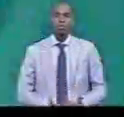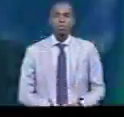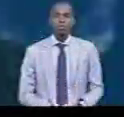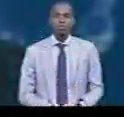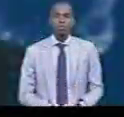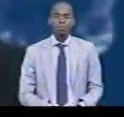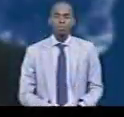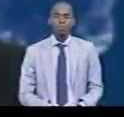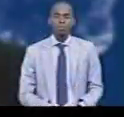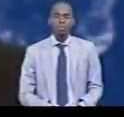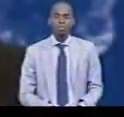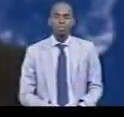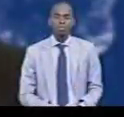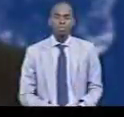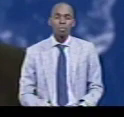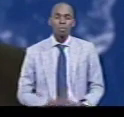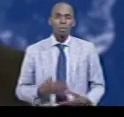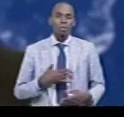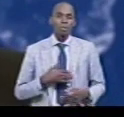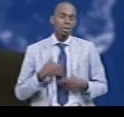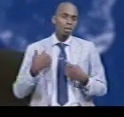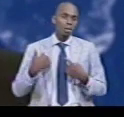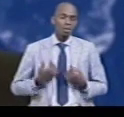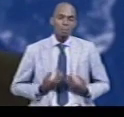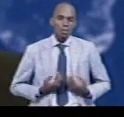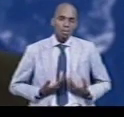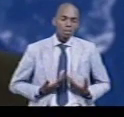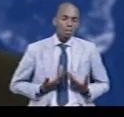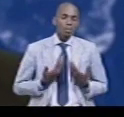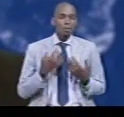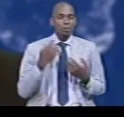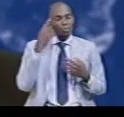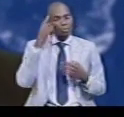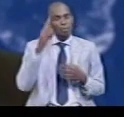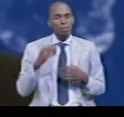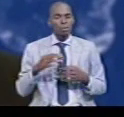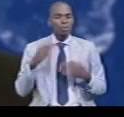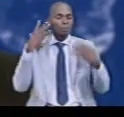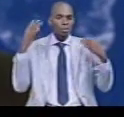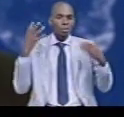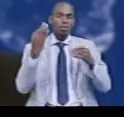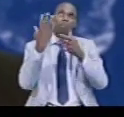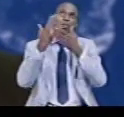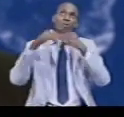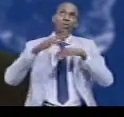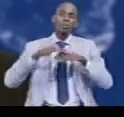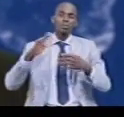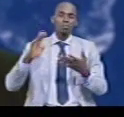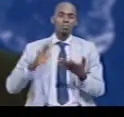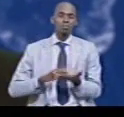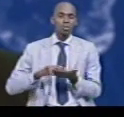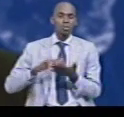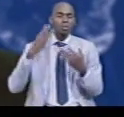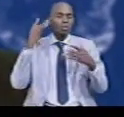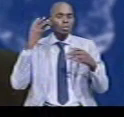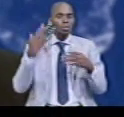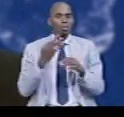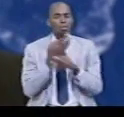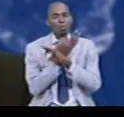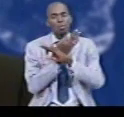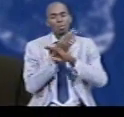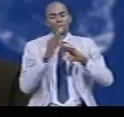you. Our hearts yearn for the sound of heavenly music, for the songs of freedom and the songs of